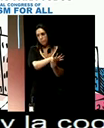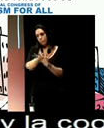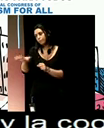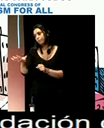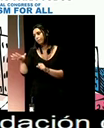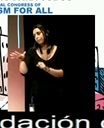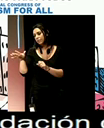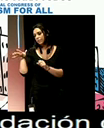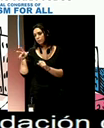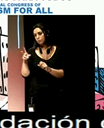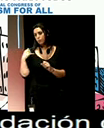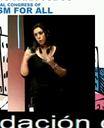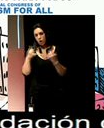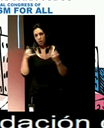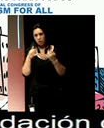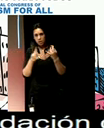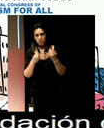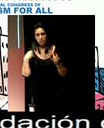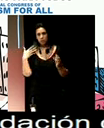interdisciplinary,